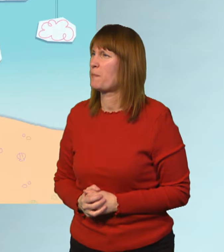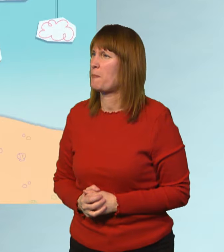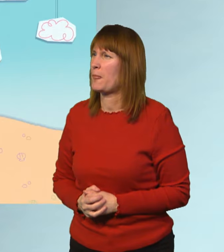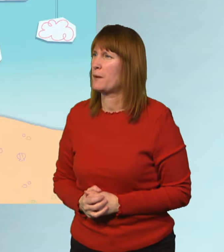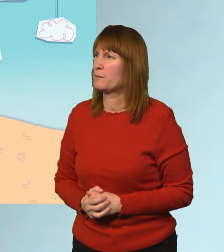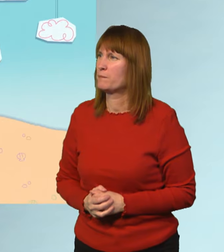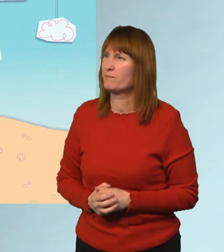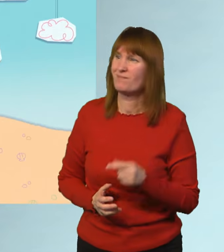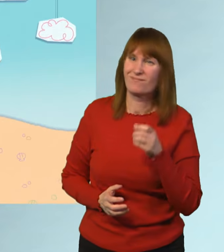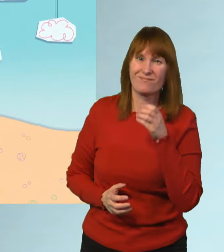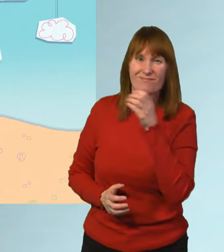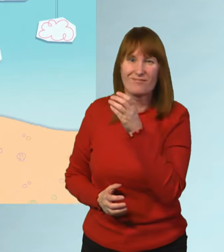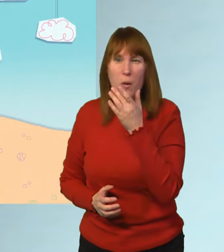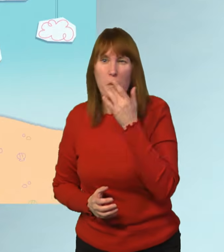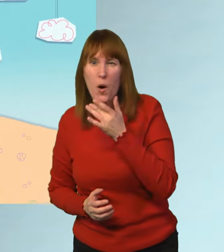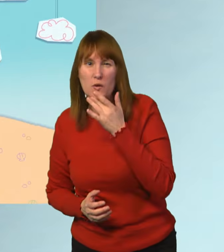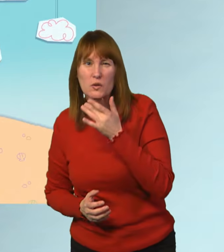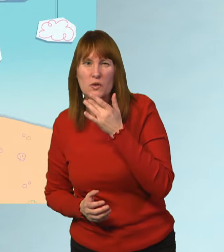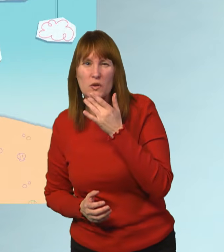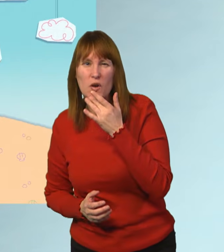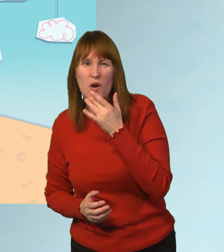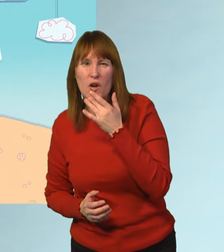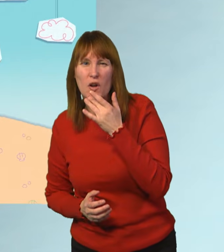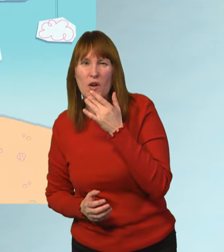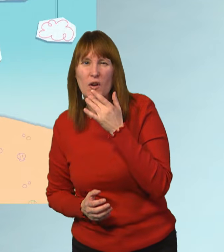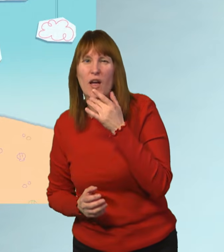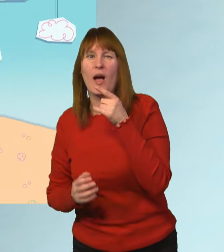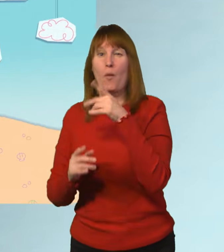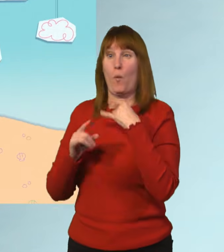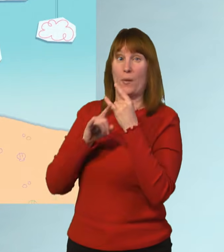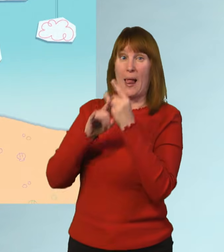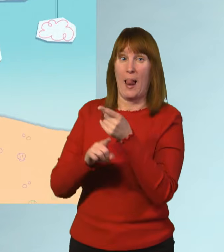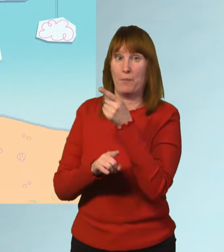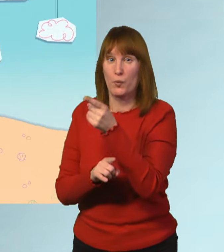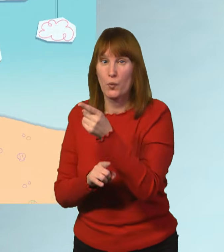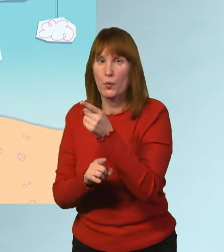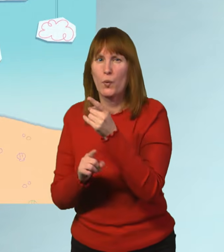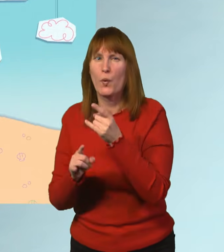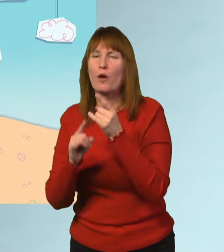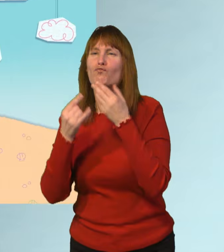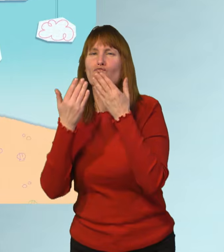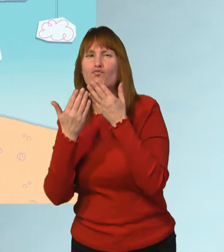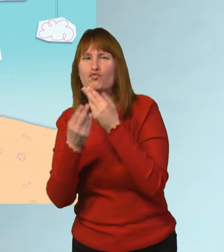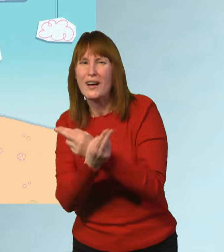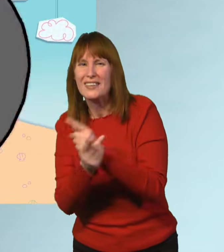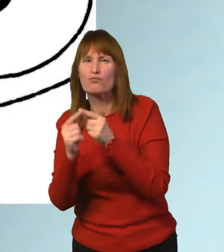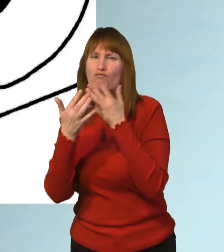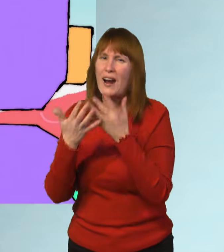Aoife, you take this water. We're going to help you with some rest, relaxation and